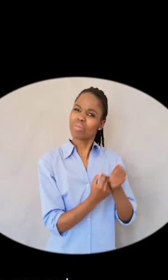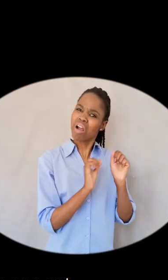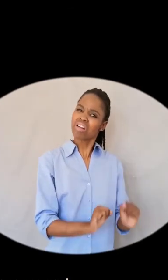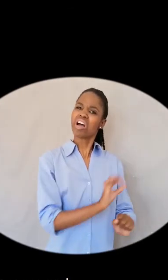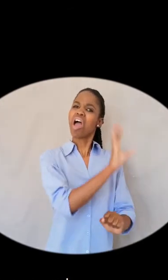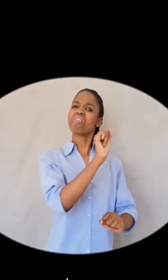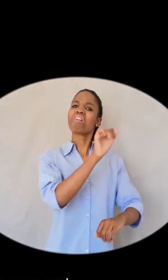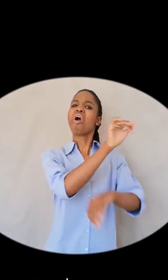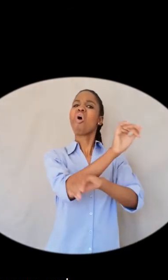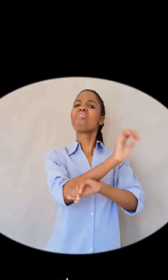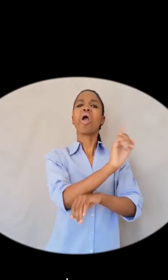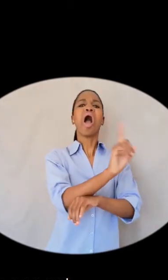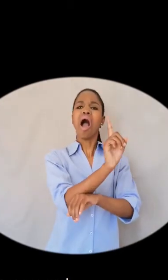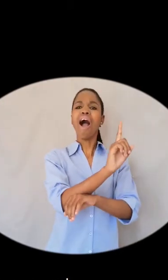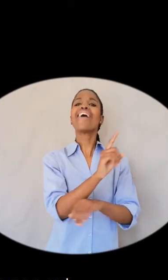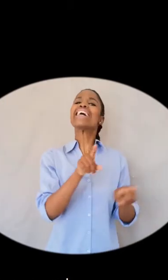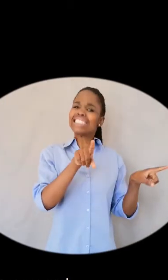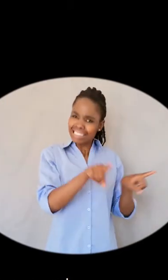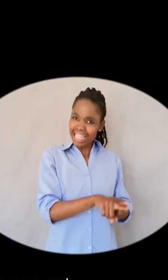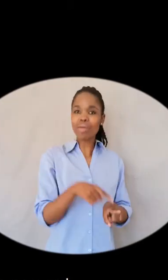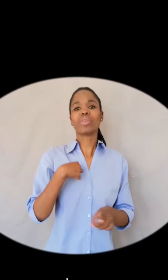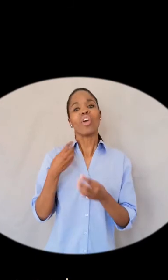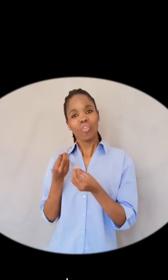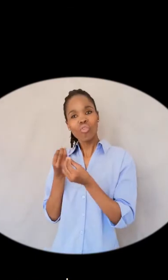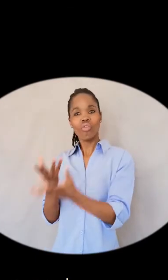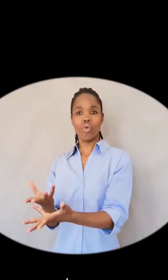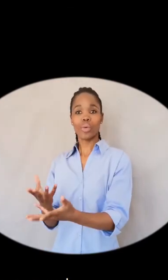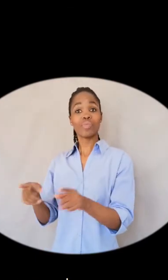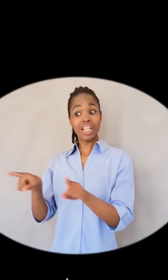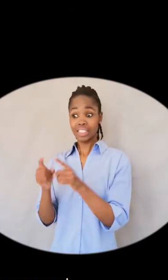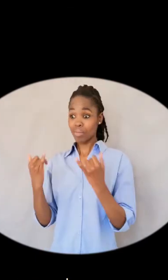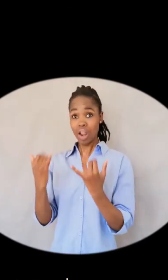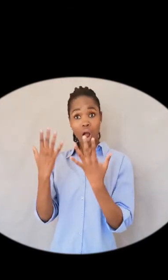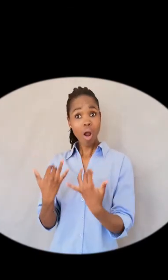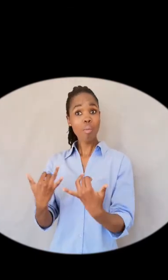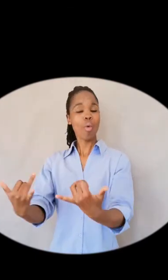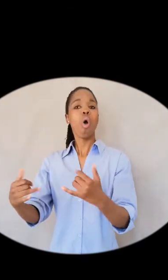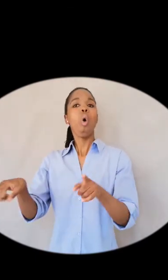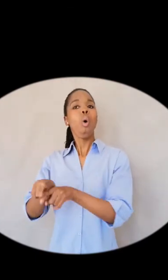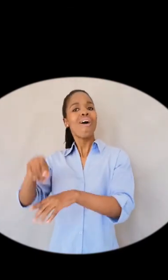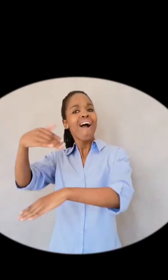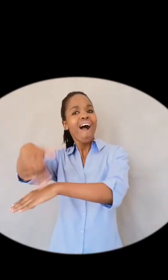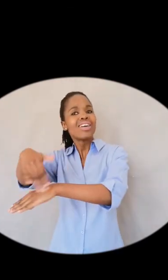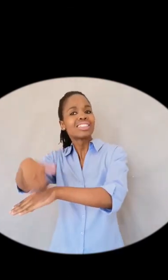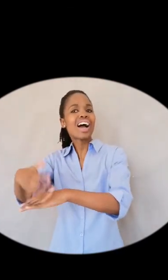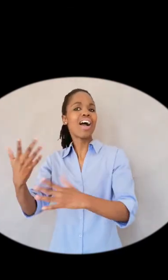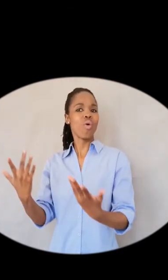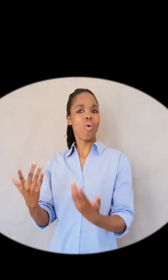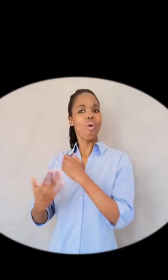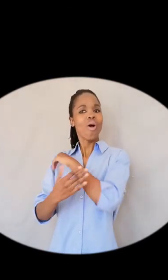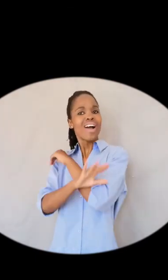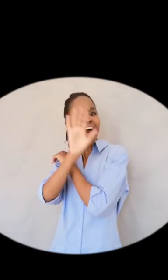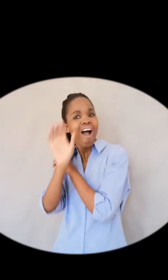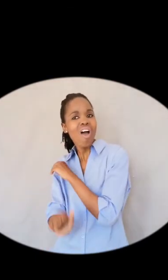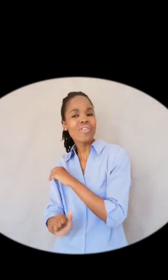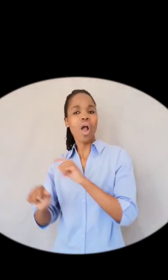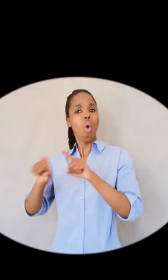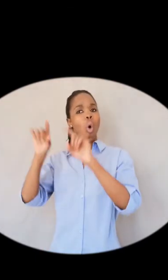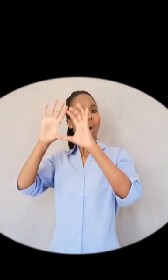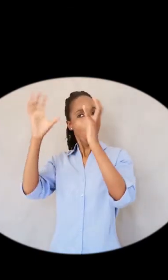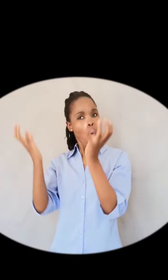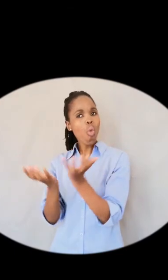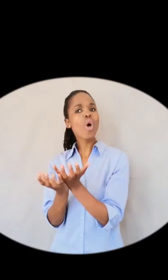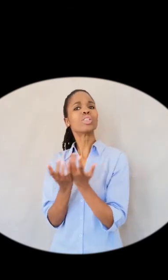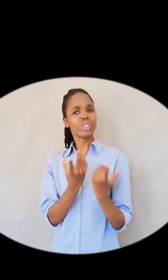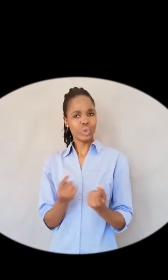It's super important that we in this room and the people outside and everyone in the world, well, in the country, start to open up their minds